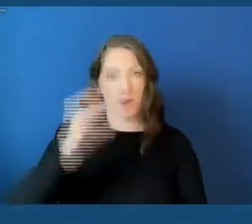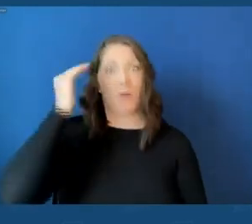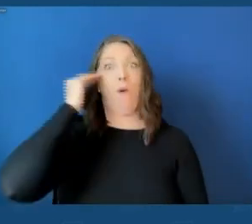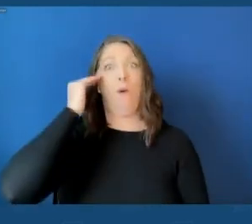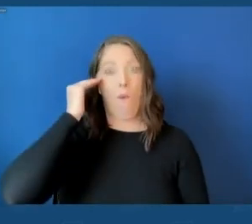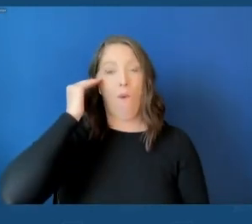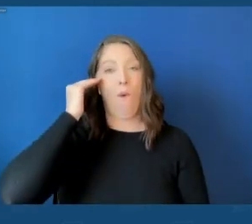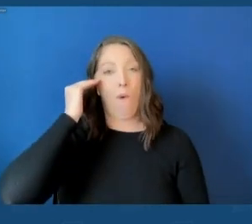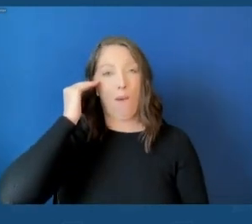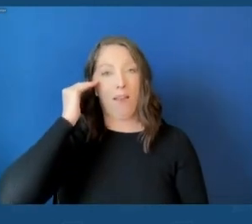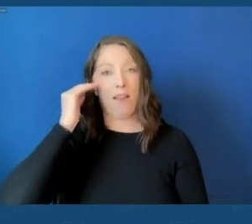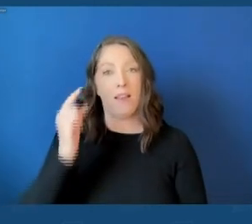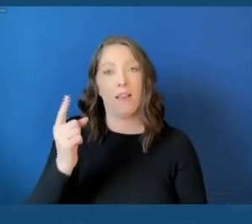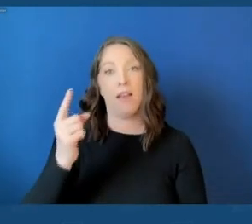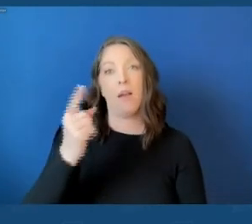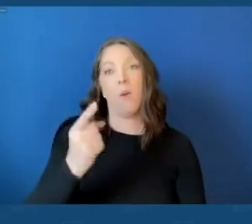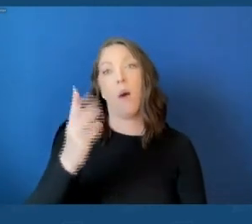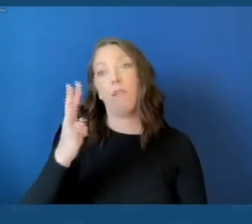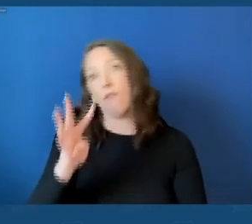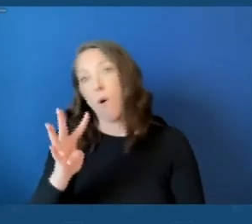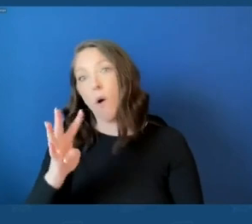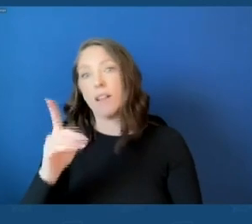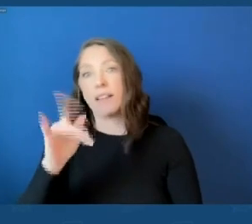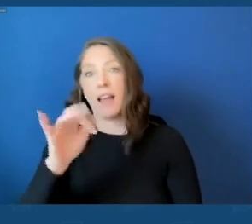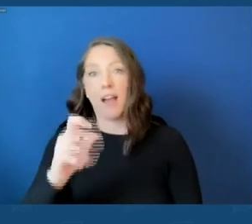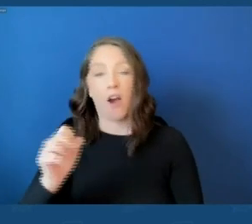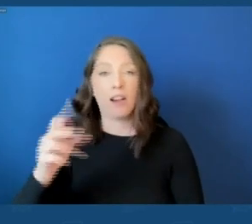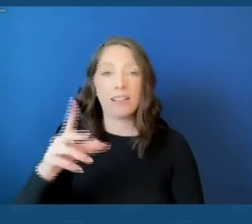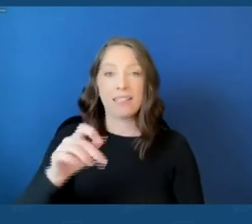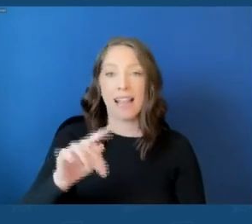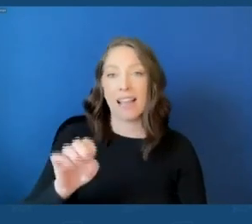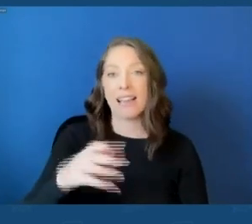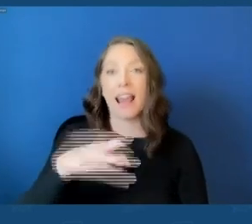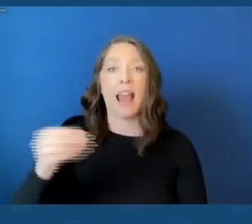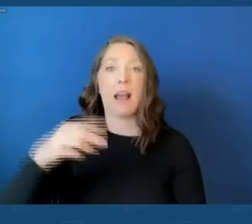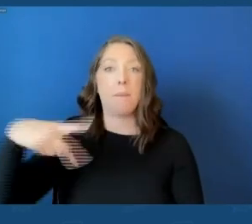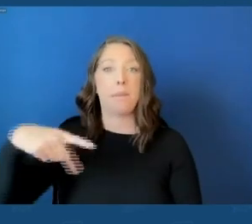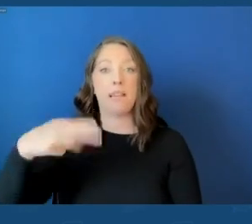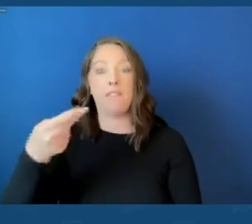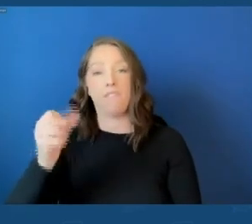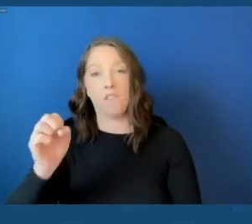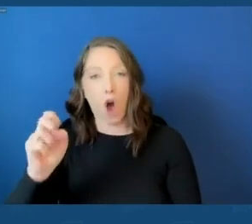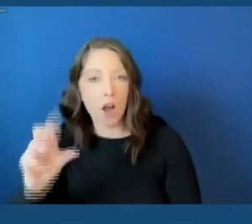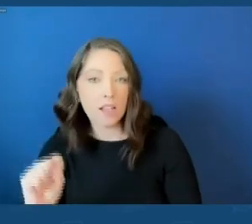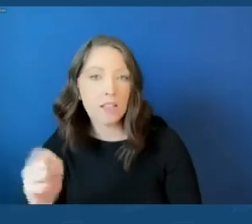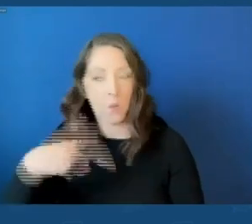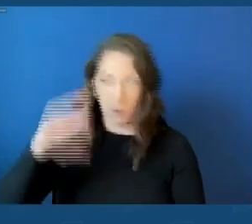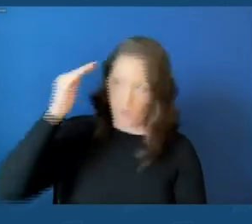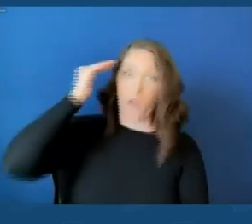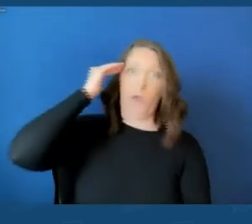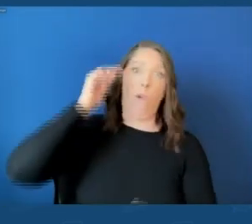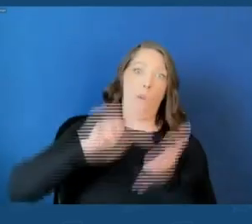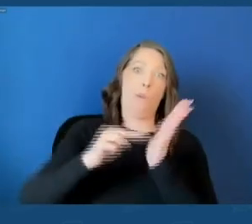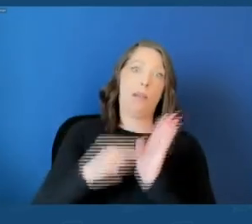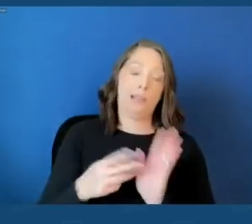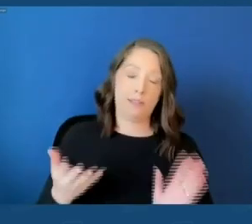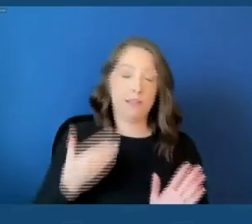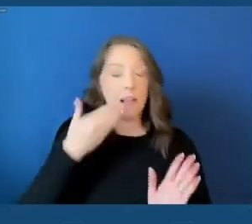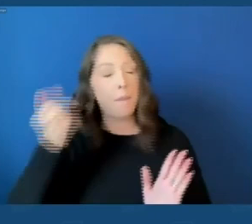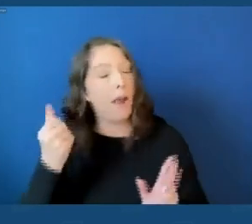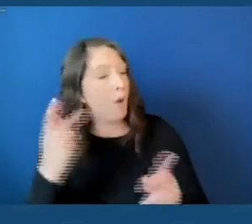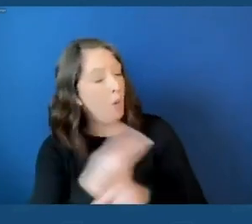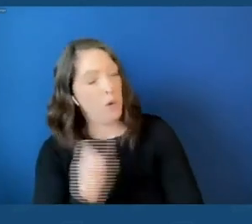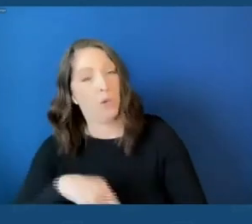term 1,4-dioxane and PFAS means in our drinking water, for better or for worse. We know that they're contaminants,